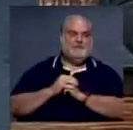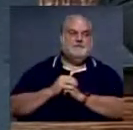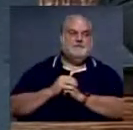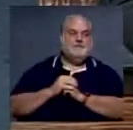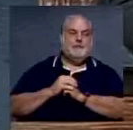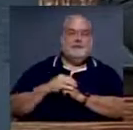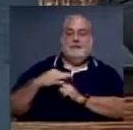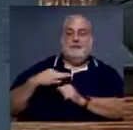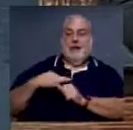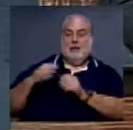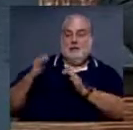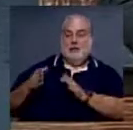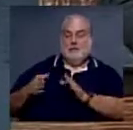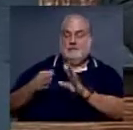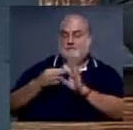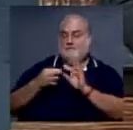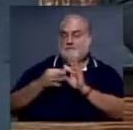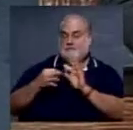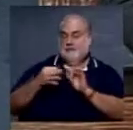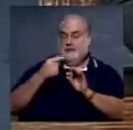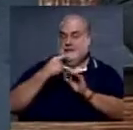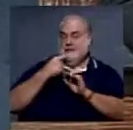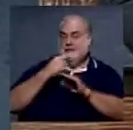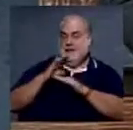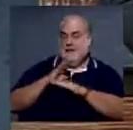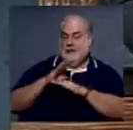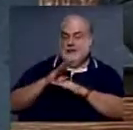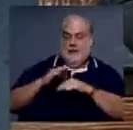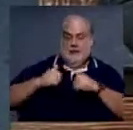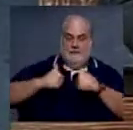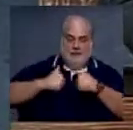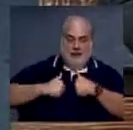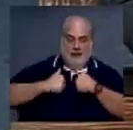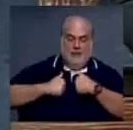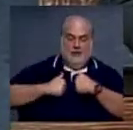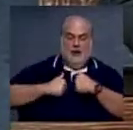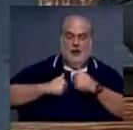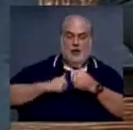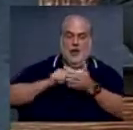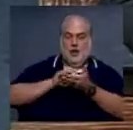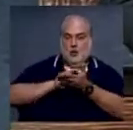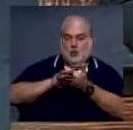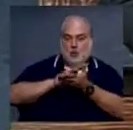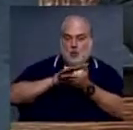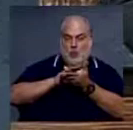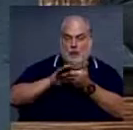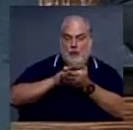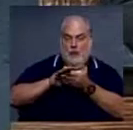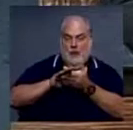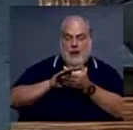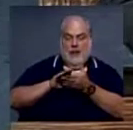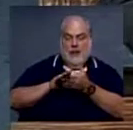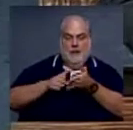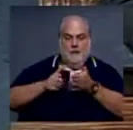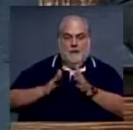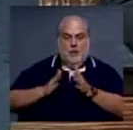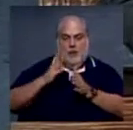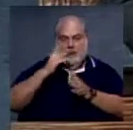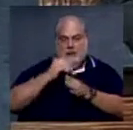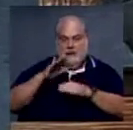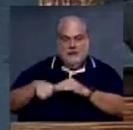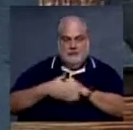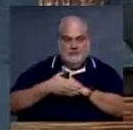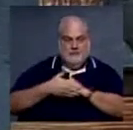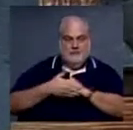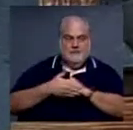The applicant stated again that his business was bathing, grooming, and boarding. He stated there was a small pen located within the rear of the